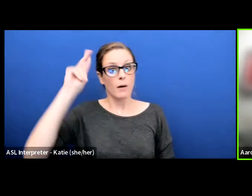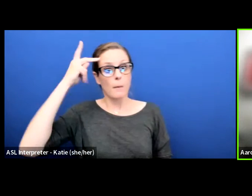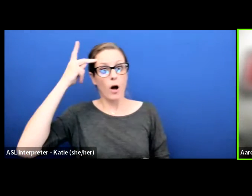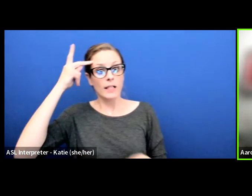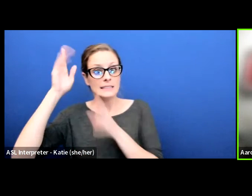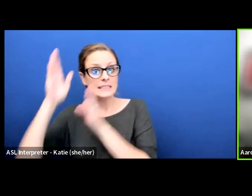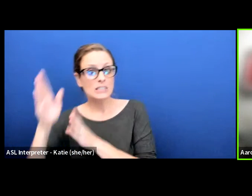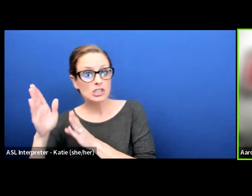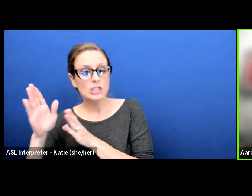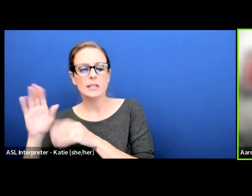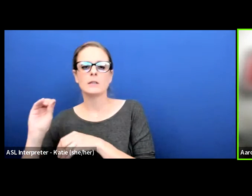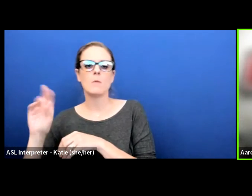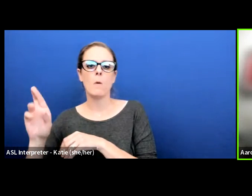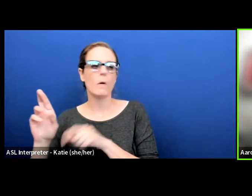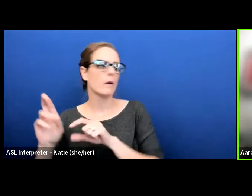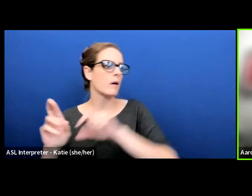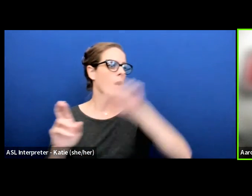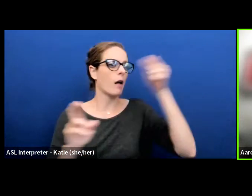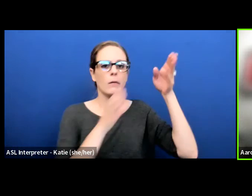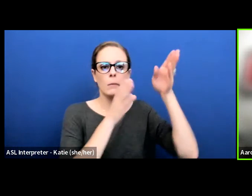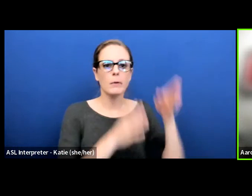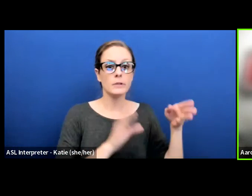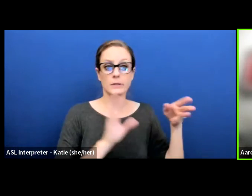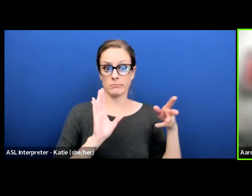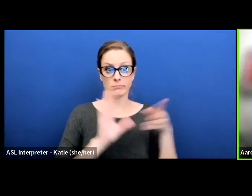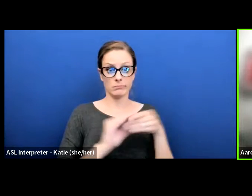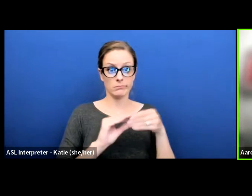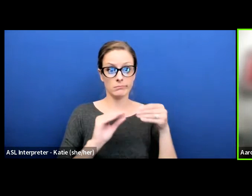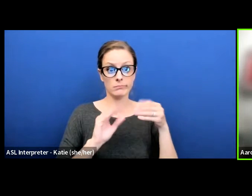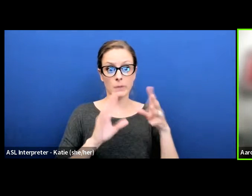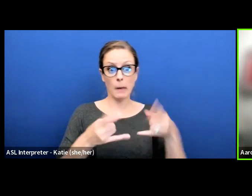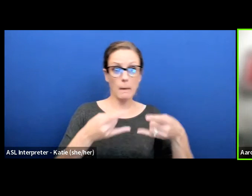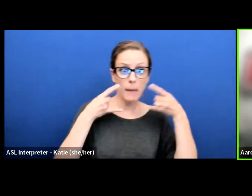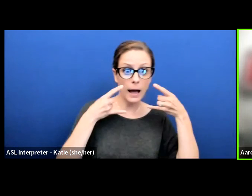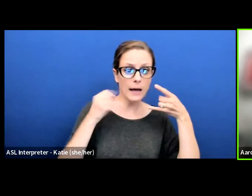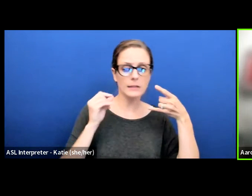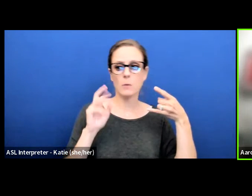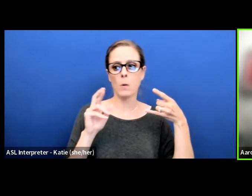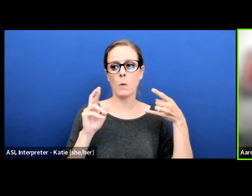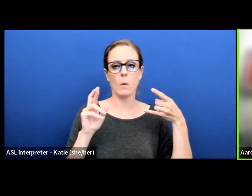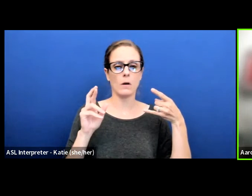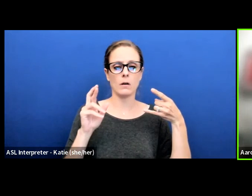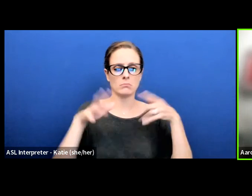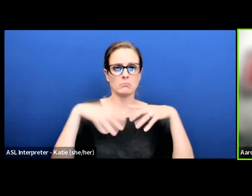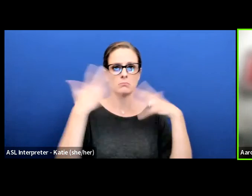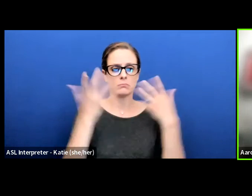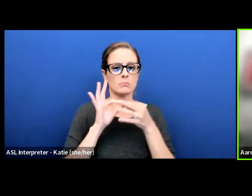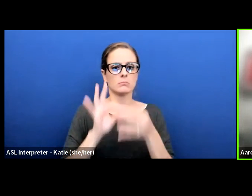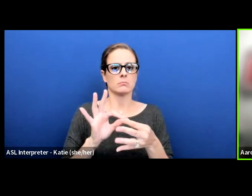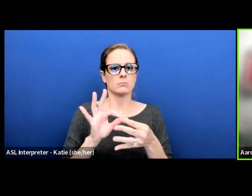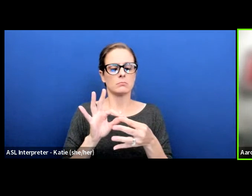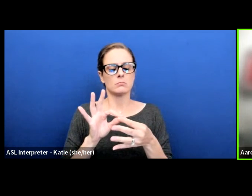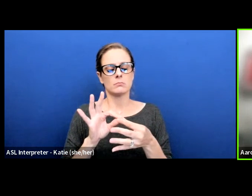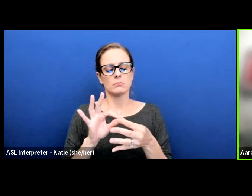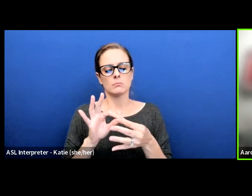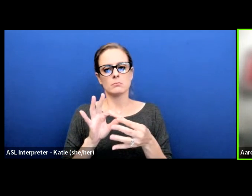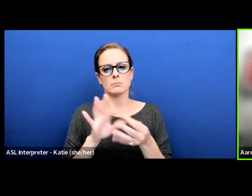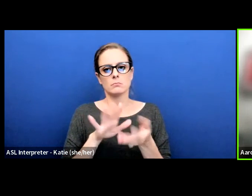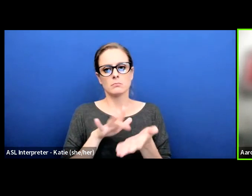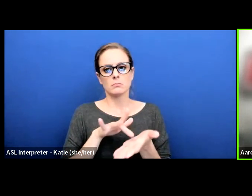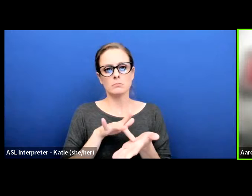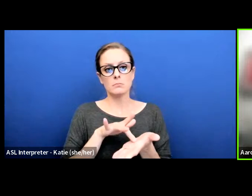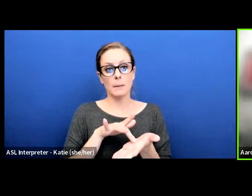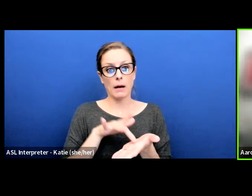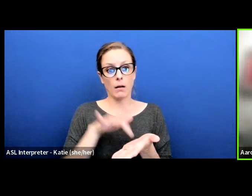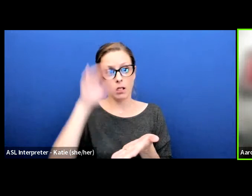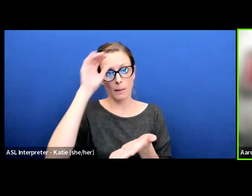about, you know, masks or anything when it comes to, you know, medical